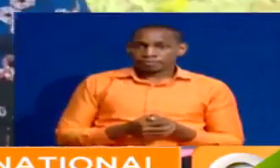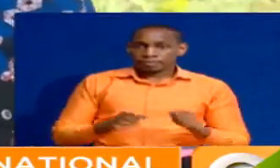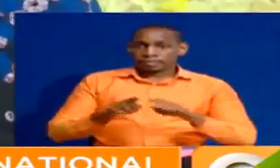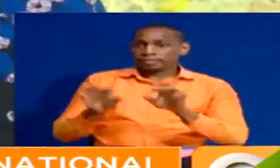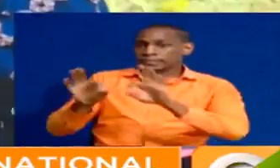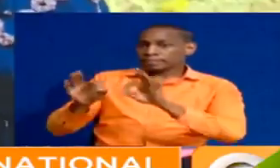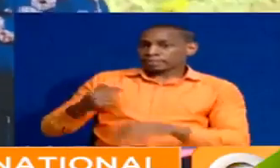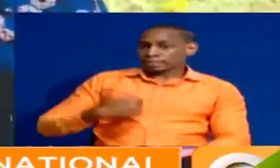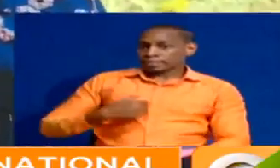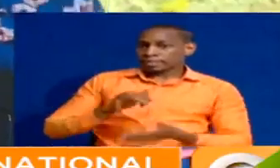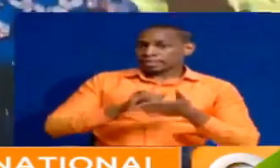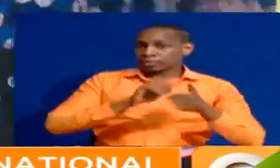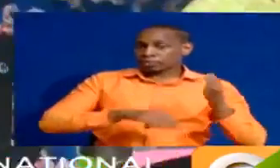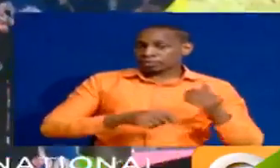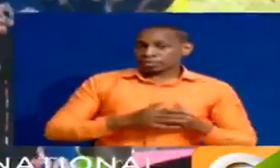It even surprised me that